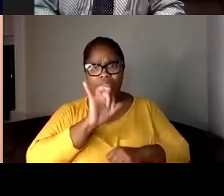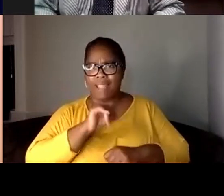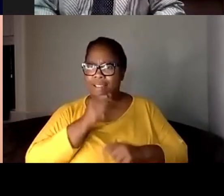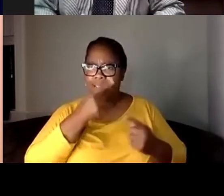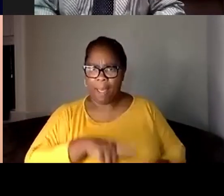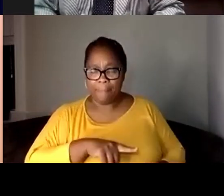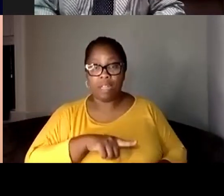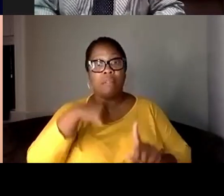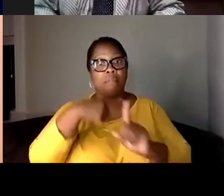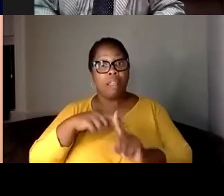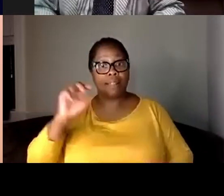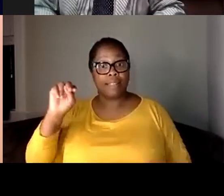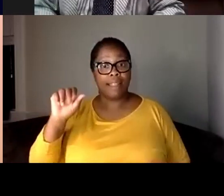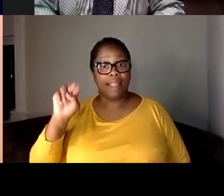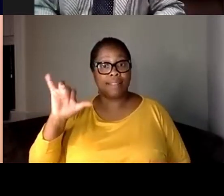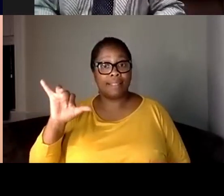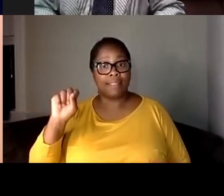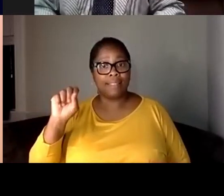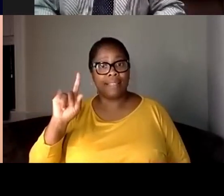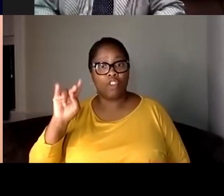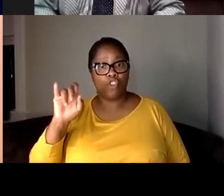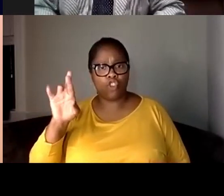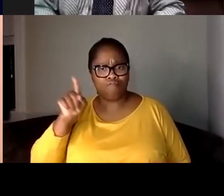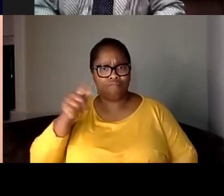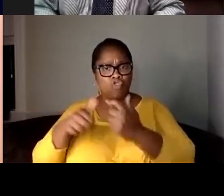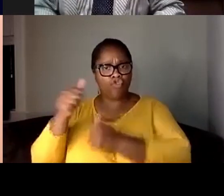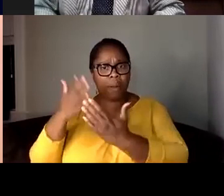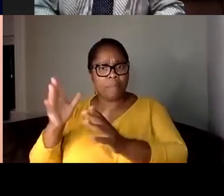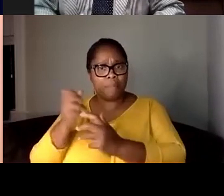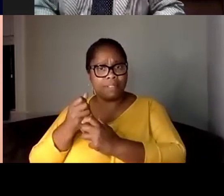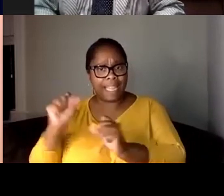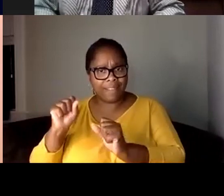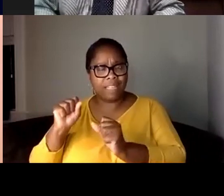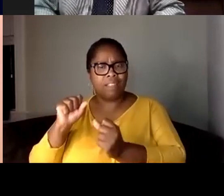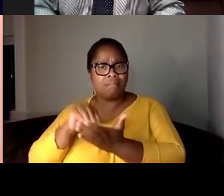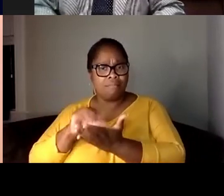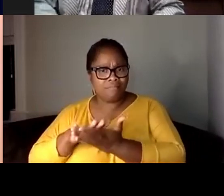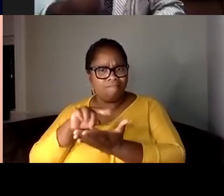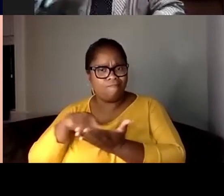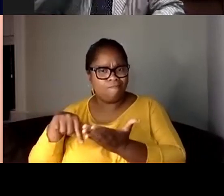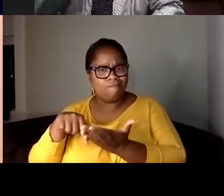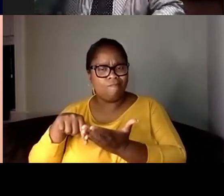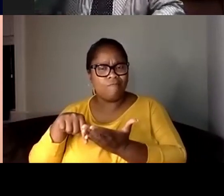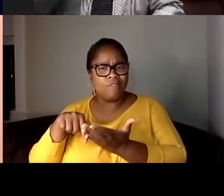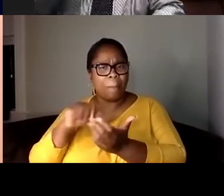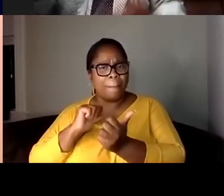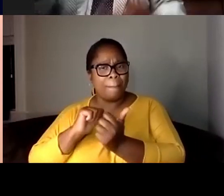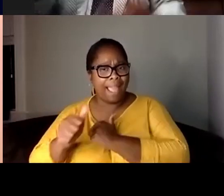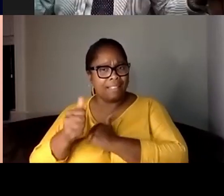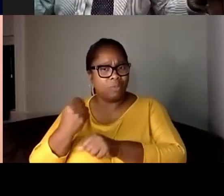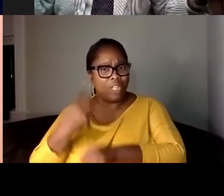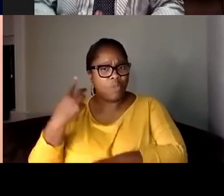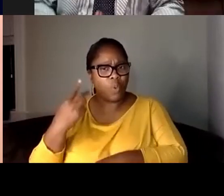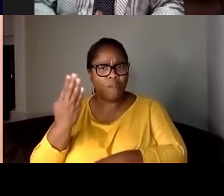colleague Nancy Skinner, who's the chair of public safety, authored. 1421, I believe, is the bill number that was passed 2 years ago. We